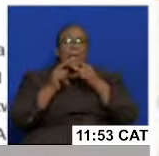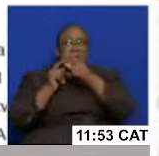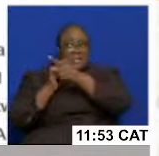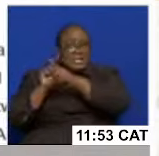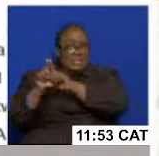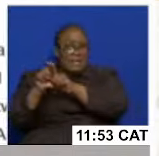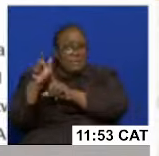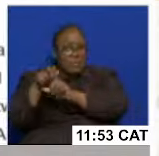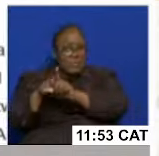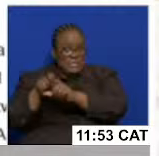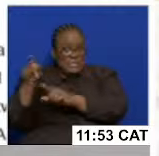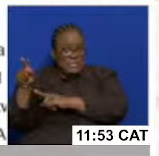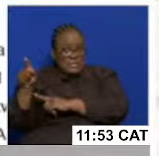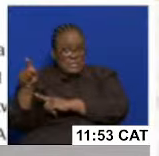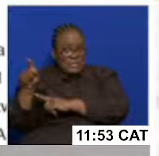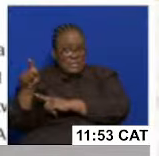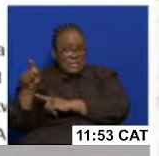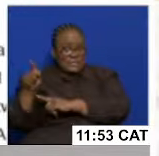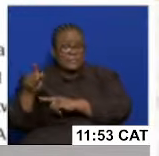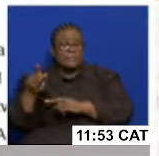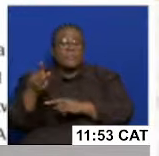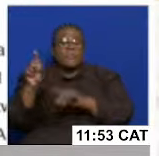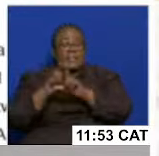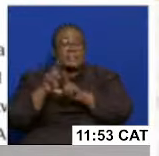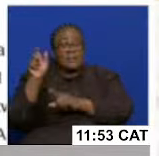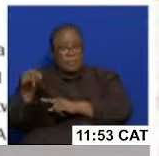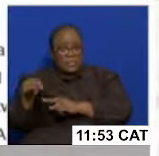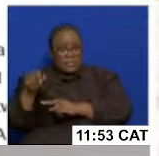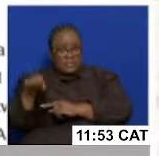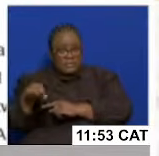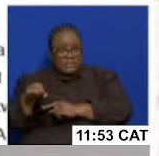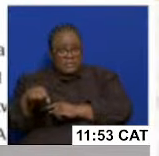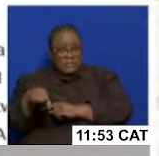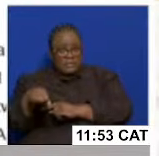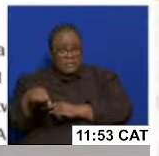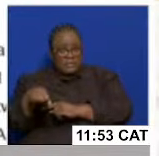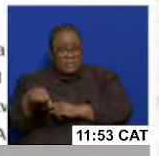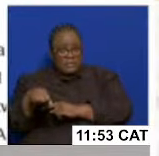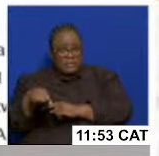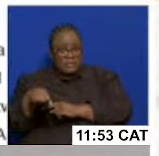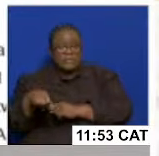Is he the same person or is he not the same, according It's to? the same person.